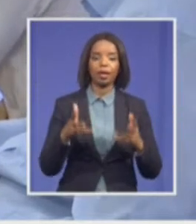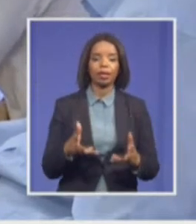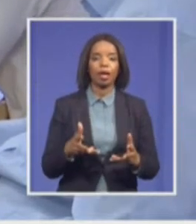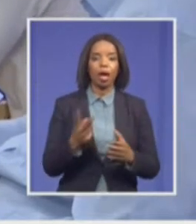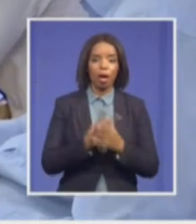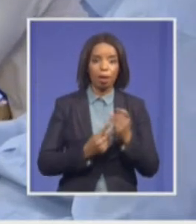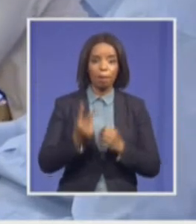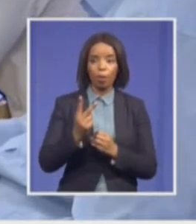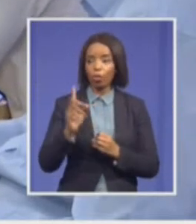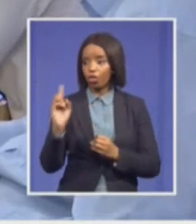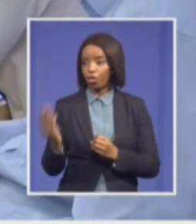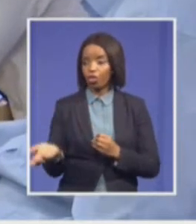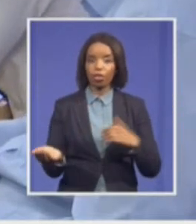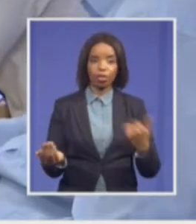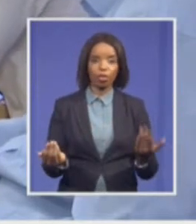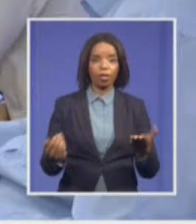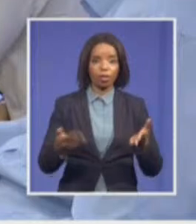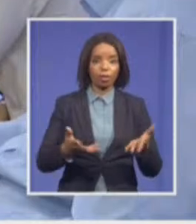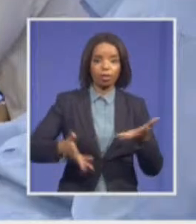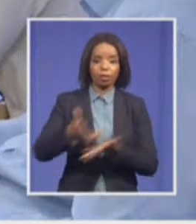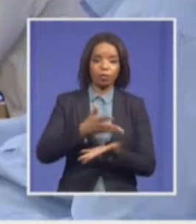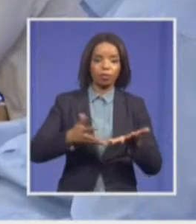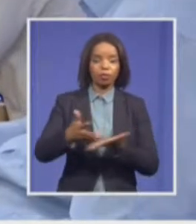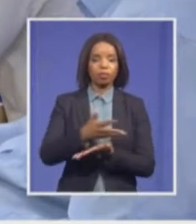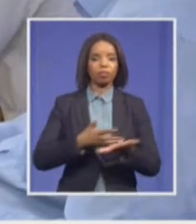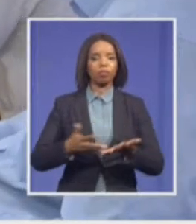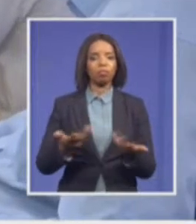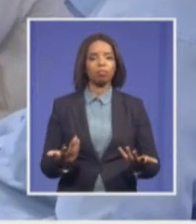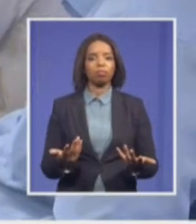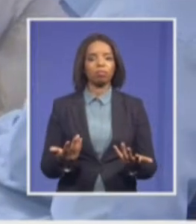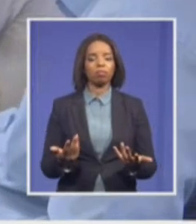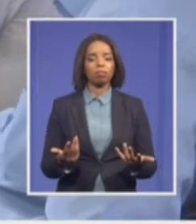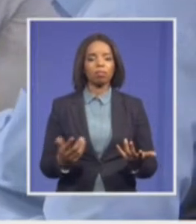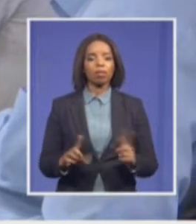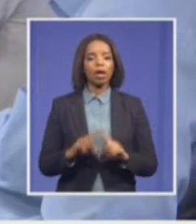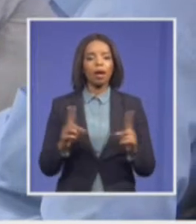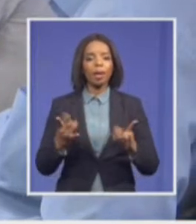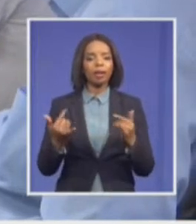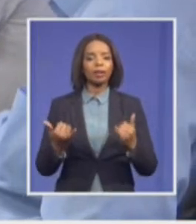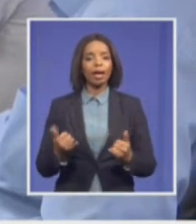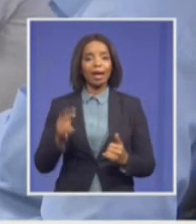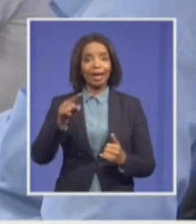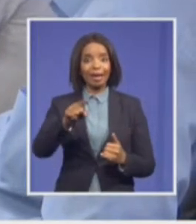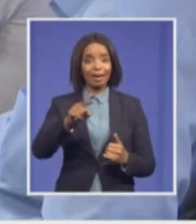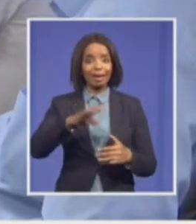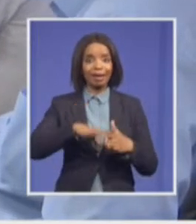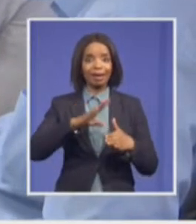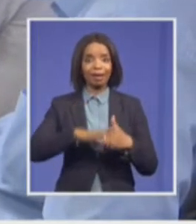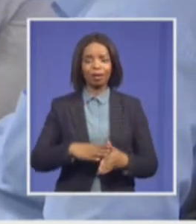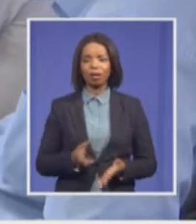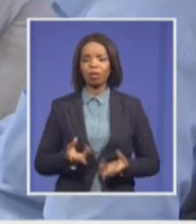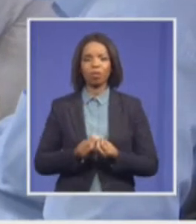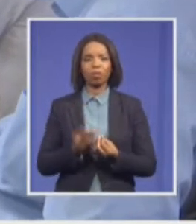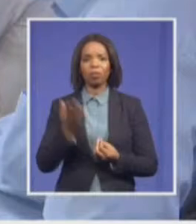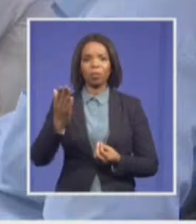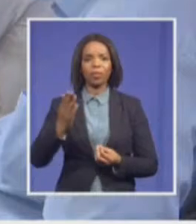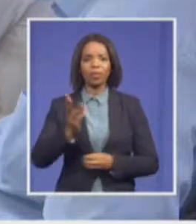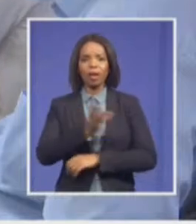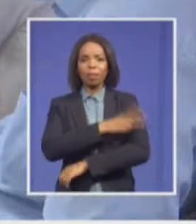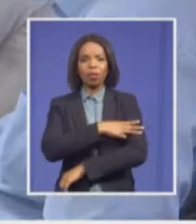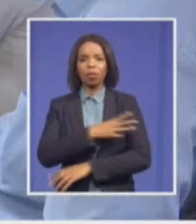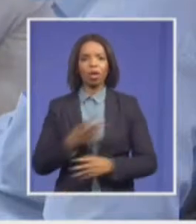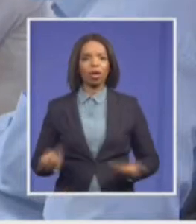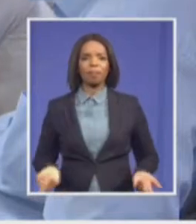onus lies on the employer. No, do I now start investigating whether I am properly appointed or not? No, because we're